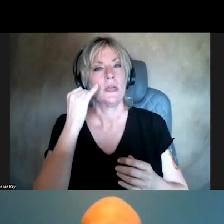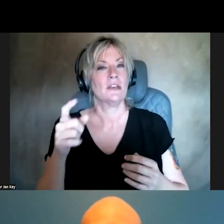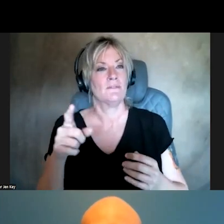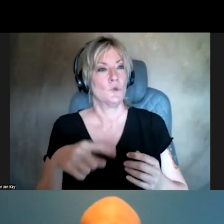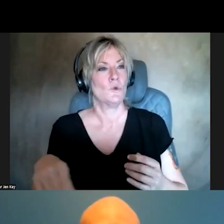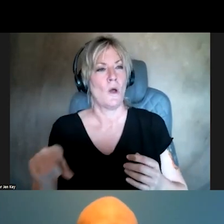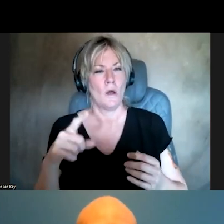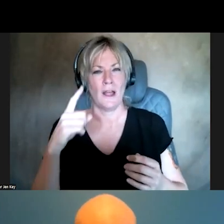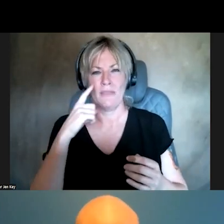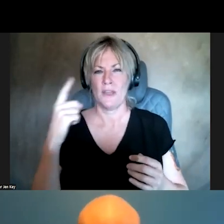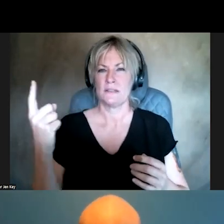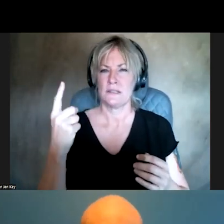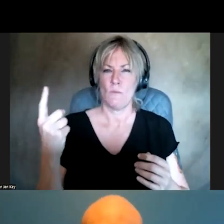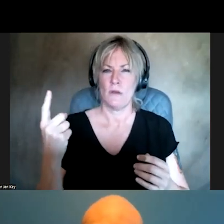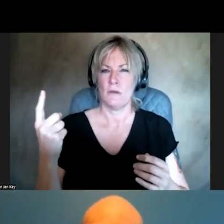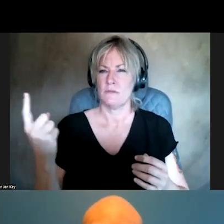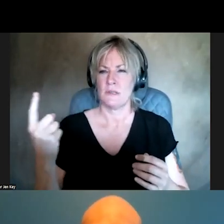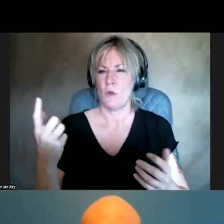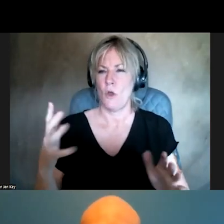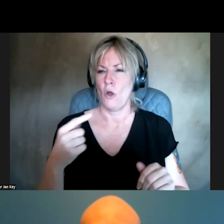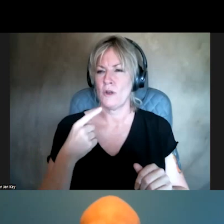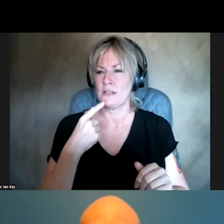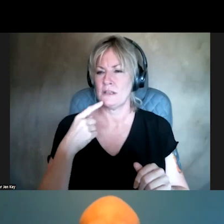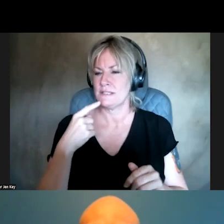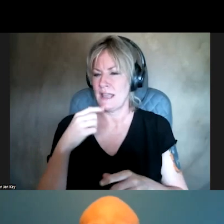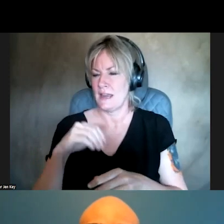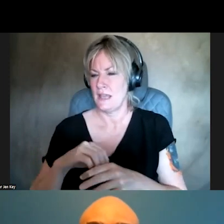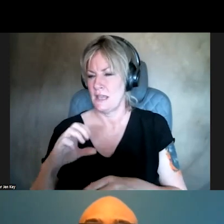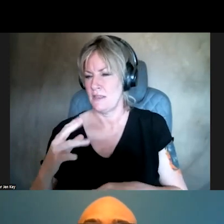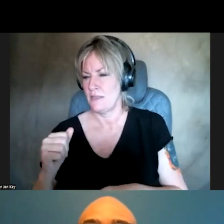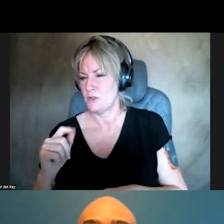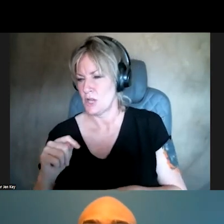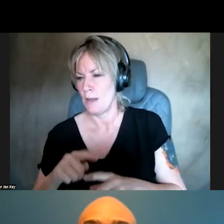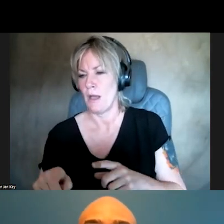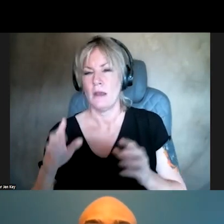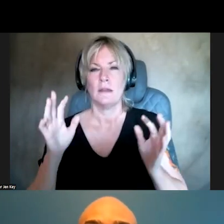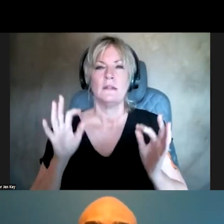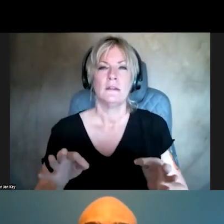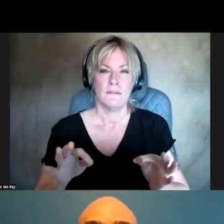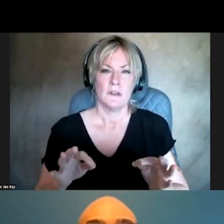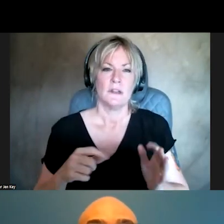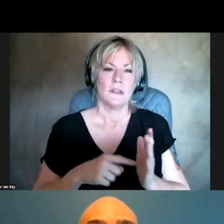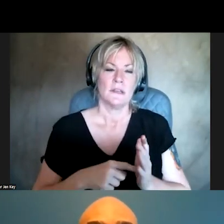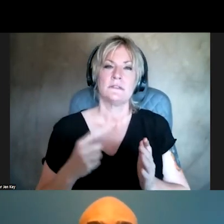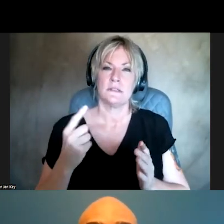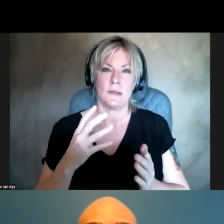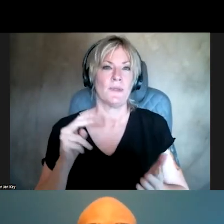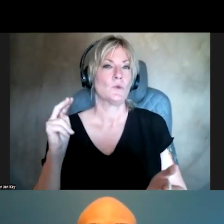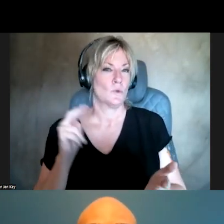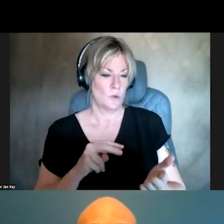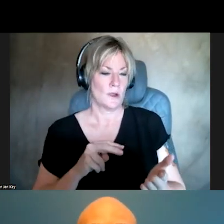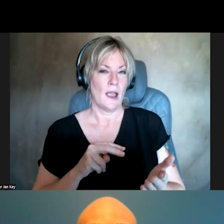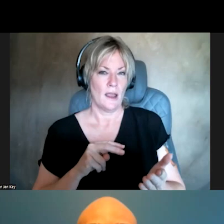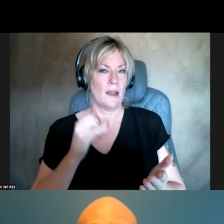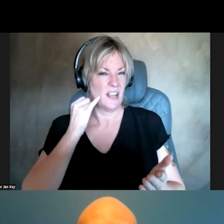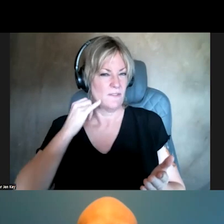and I think someone already put it in the chat, but definitely something to take a look at if you haven't